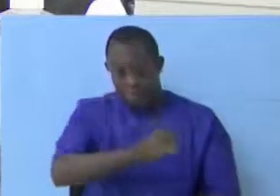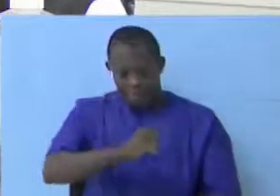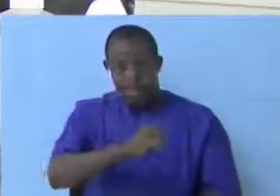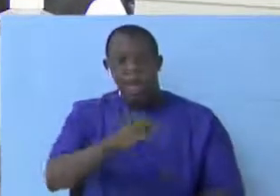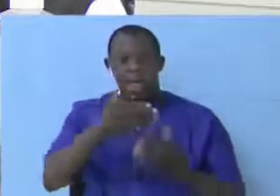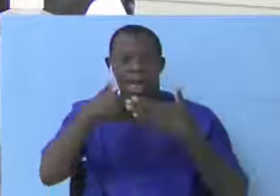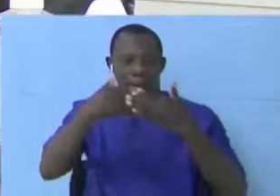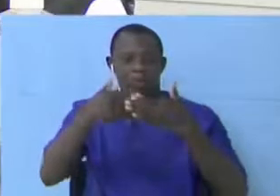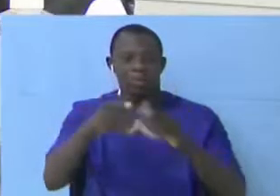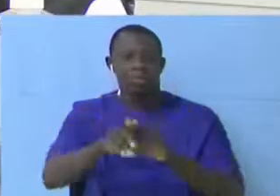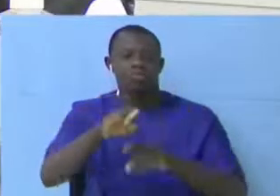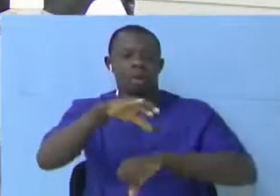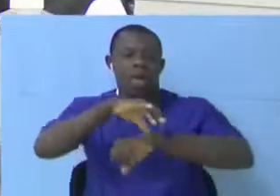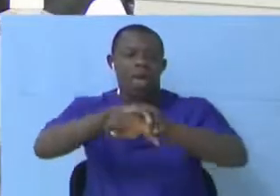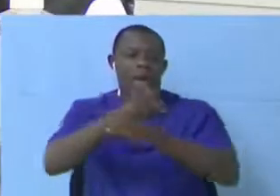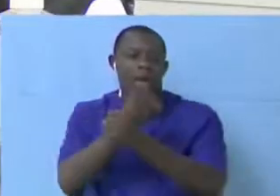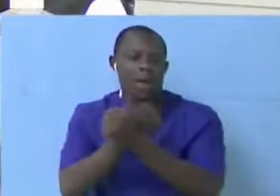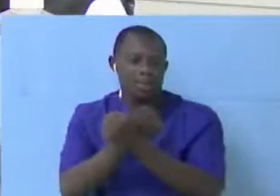arrested.